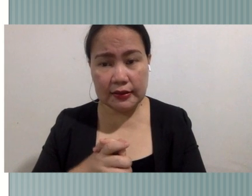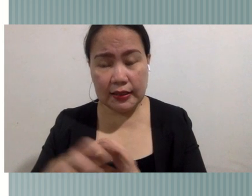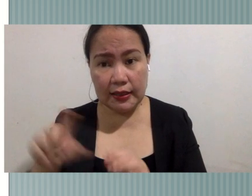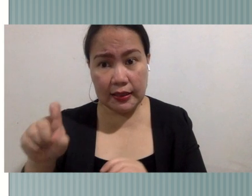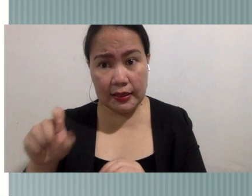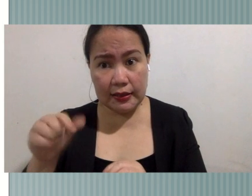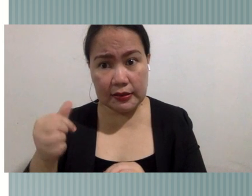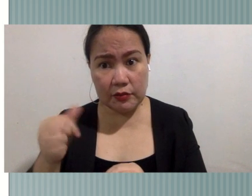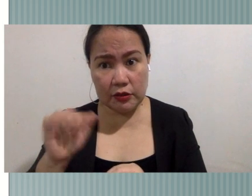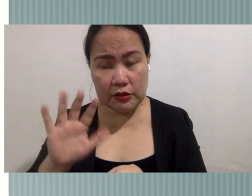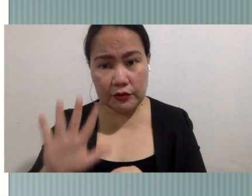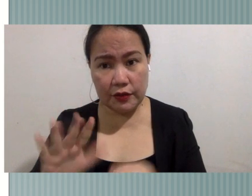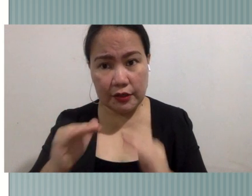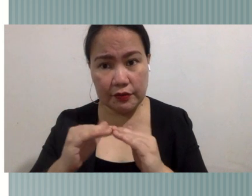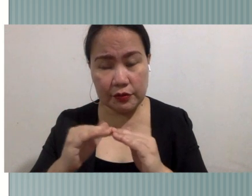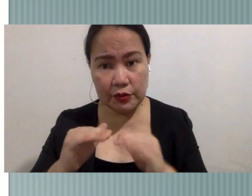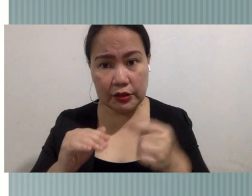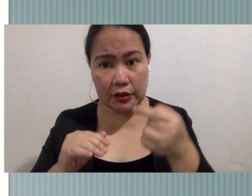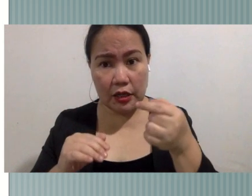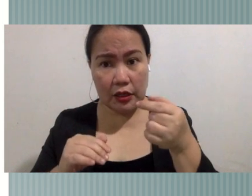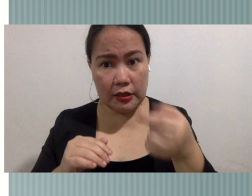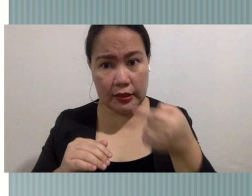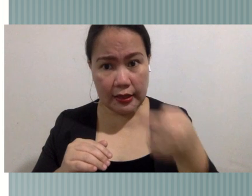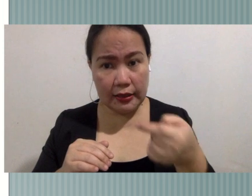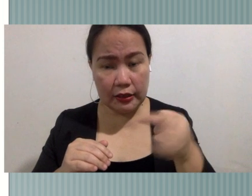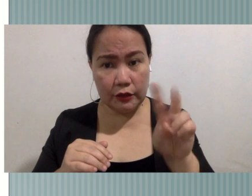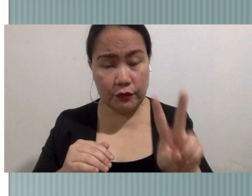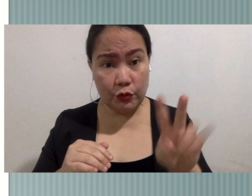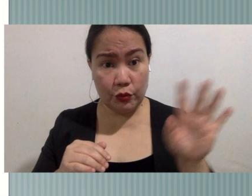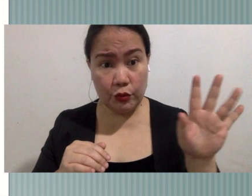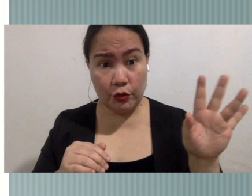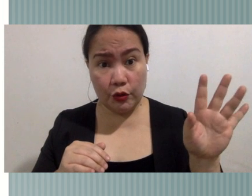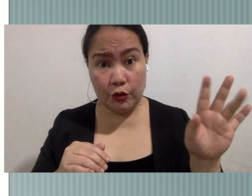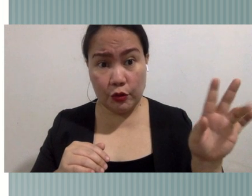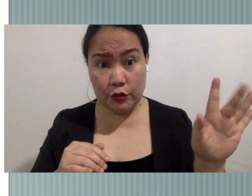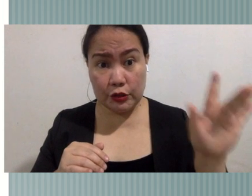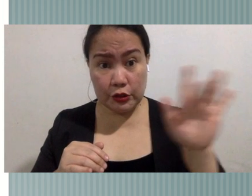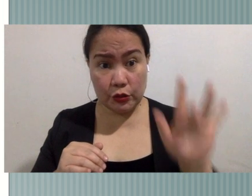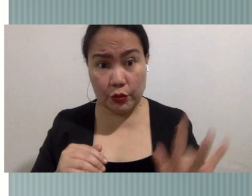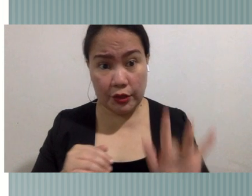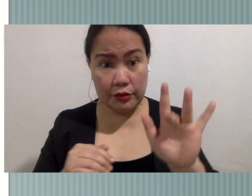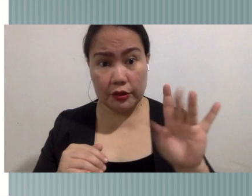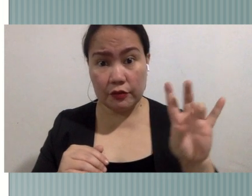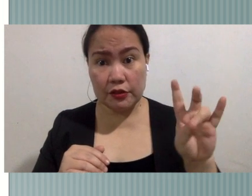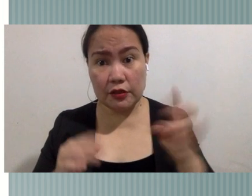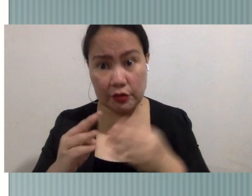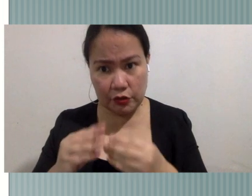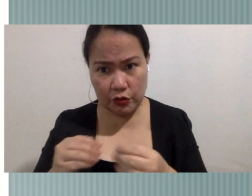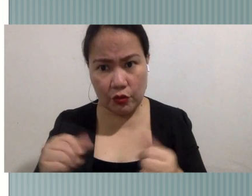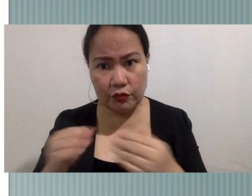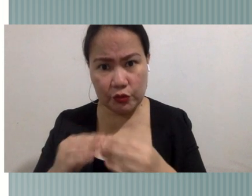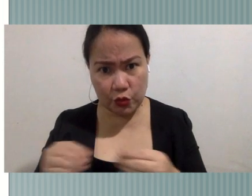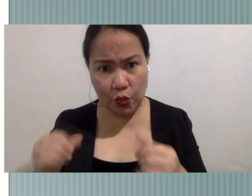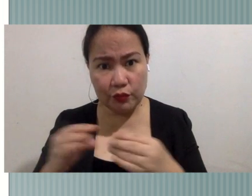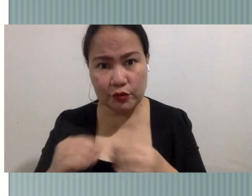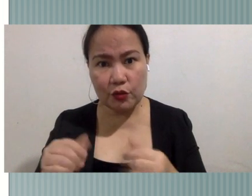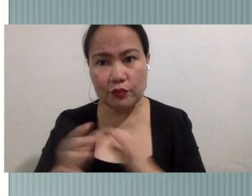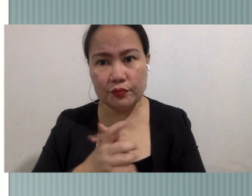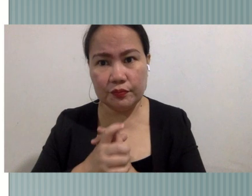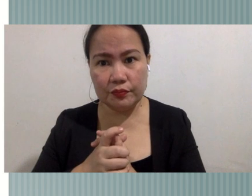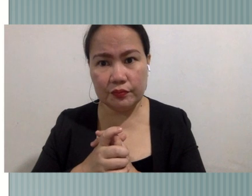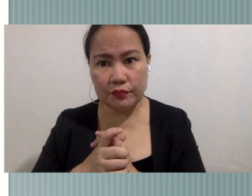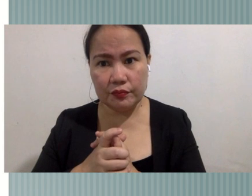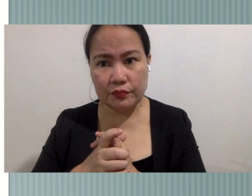x plus 5 is equal to negative 2 square root of 7. Okay, solve natin yung equation natin.